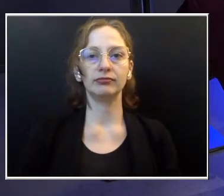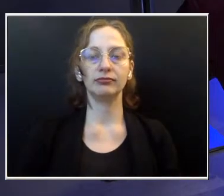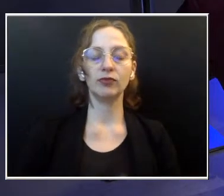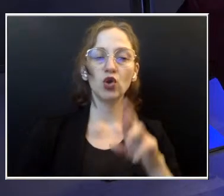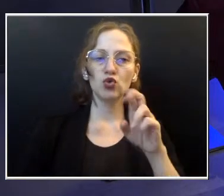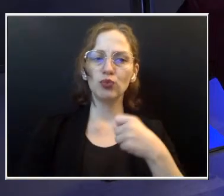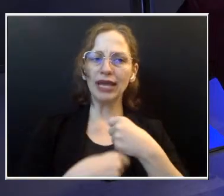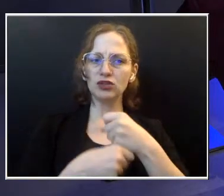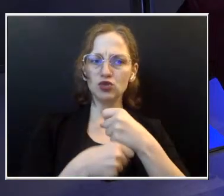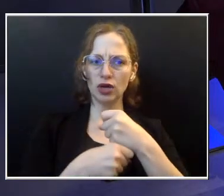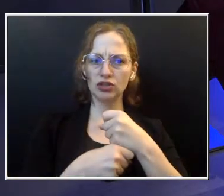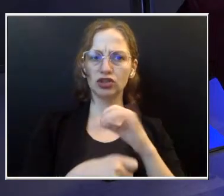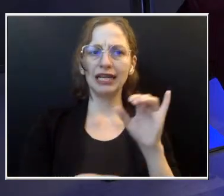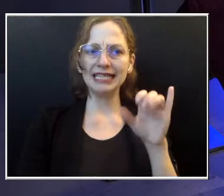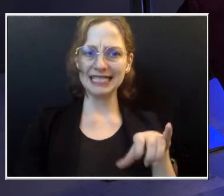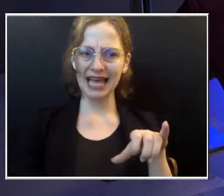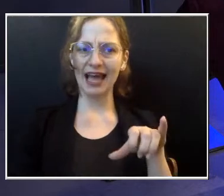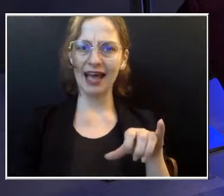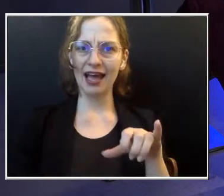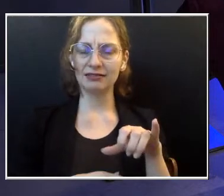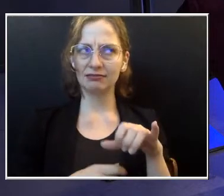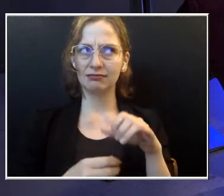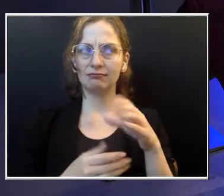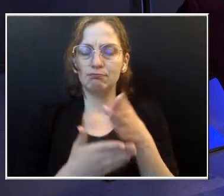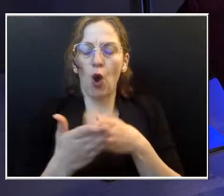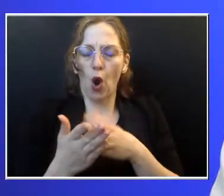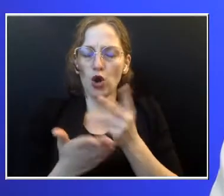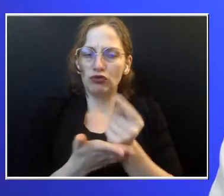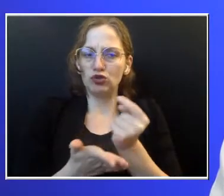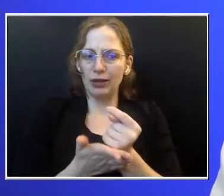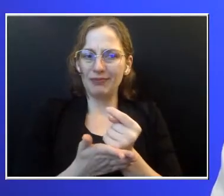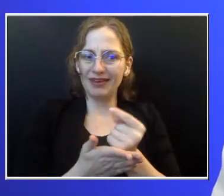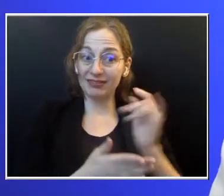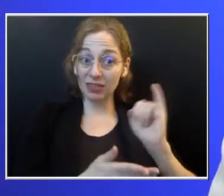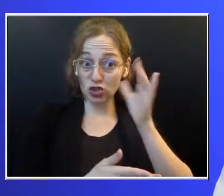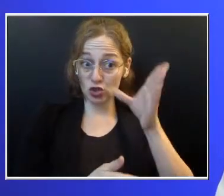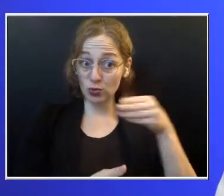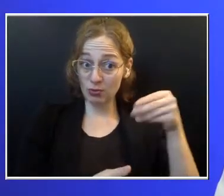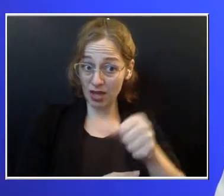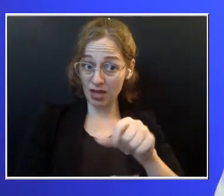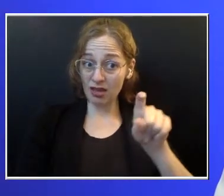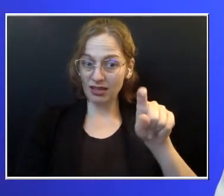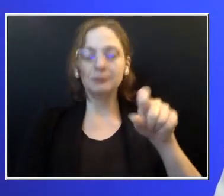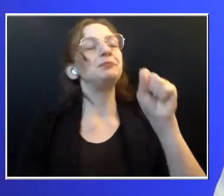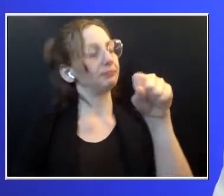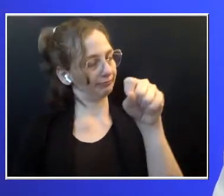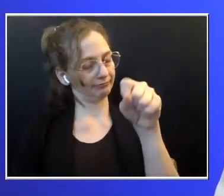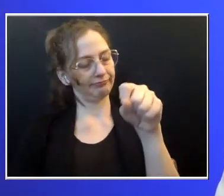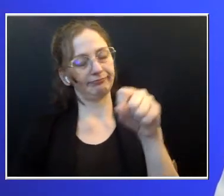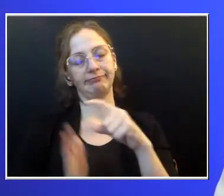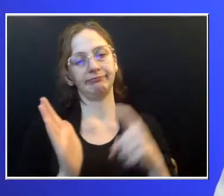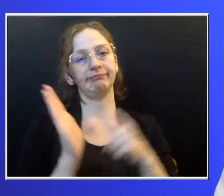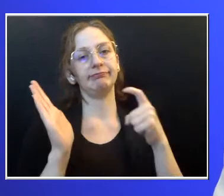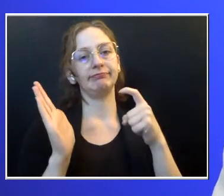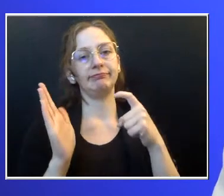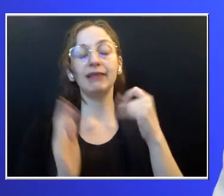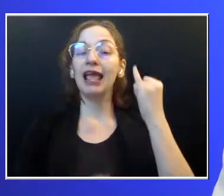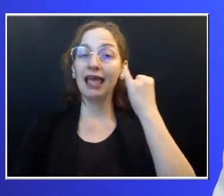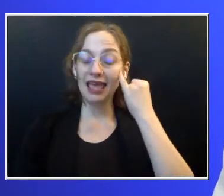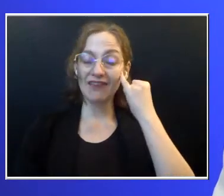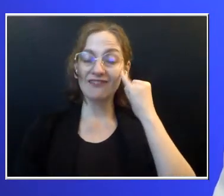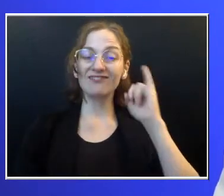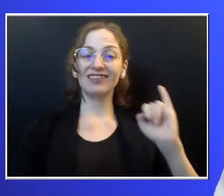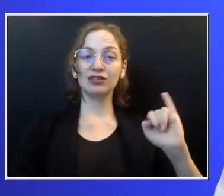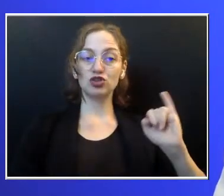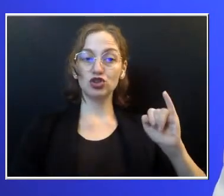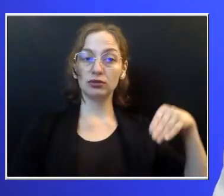guess, meaning, Yes. is it covered by insurance? It is. It's mandated. So if your insurance covers the treatment of